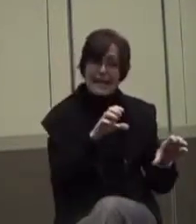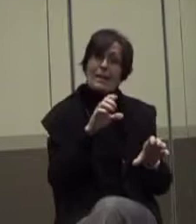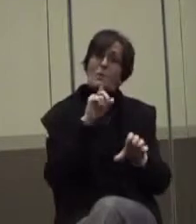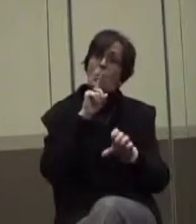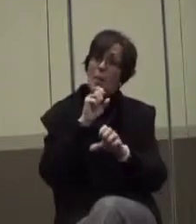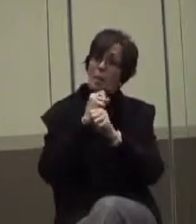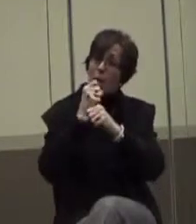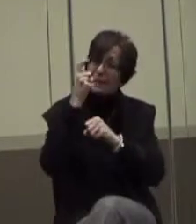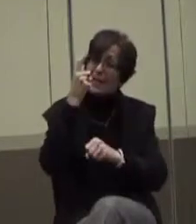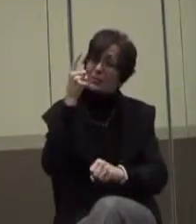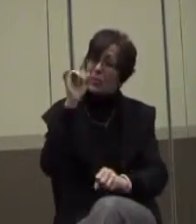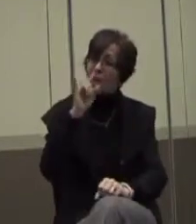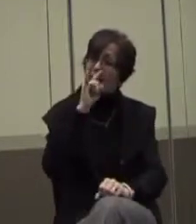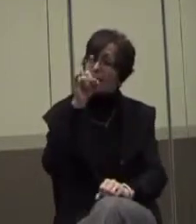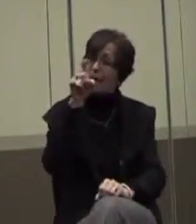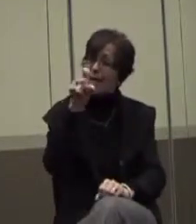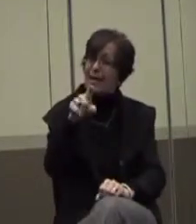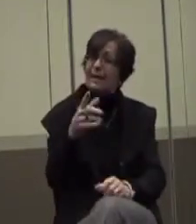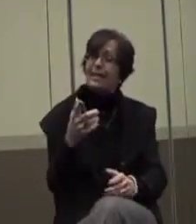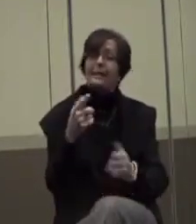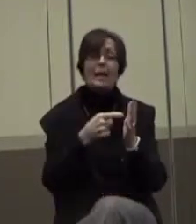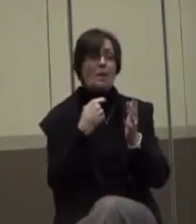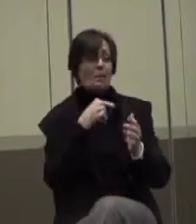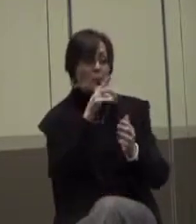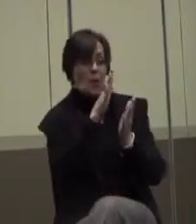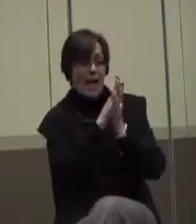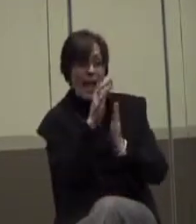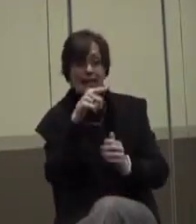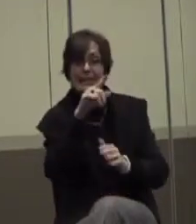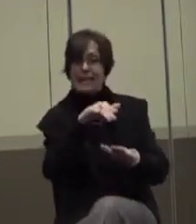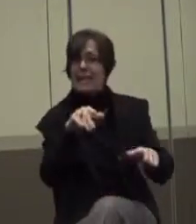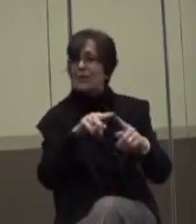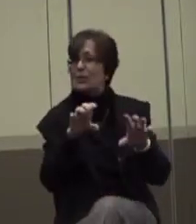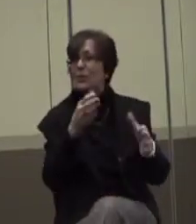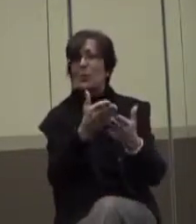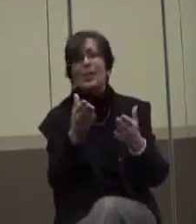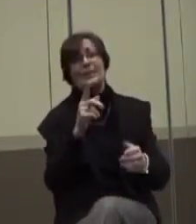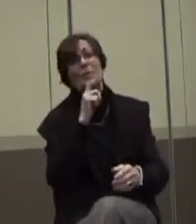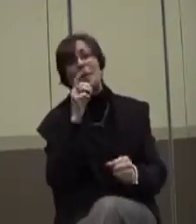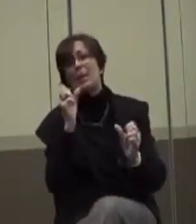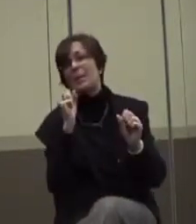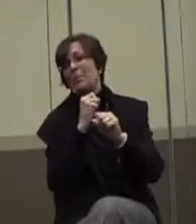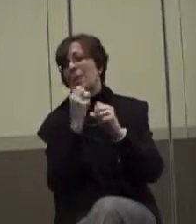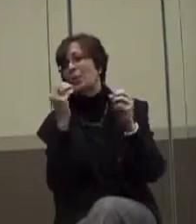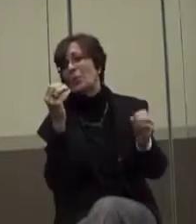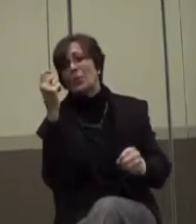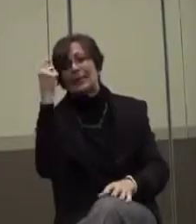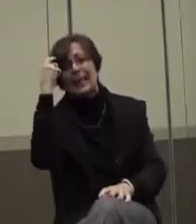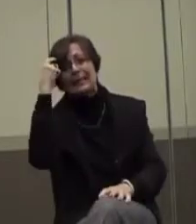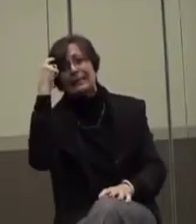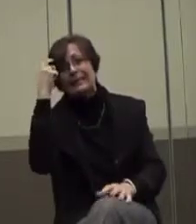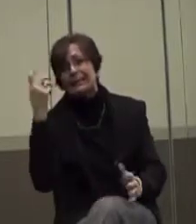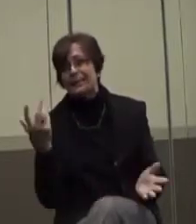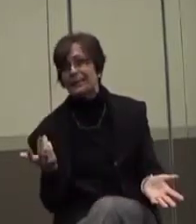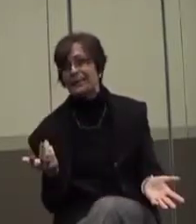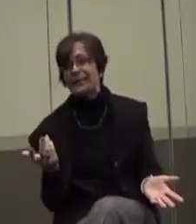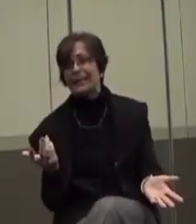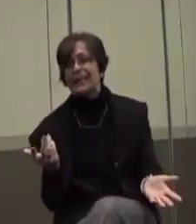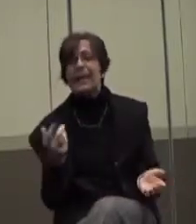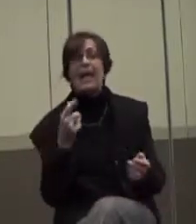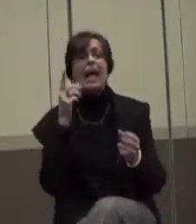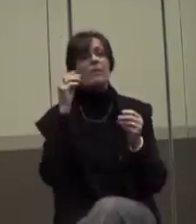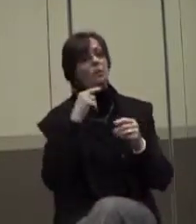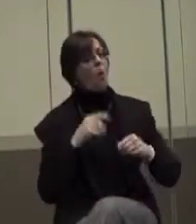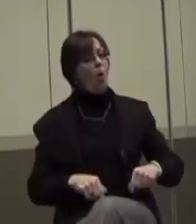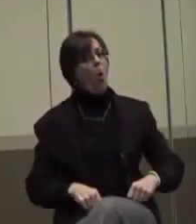kid? Sometimes what we'll find is we're asking kids to do things that really don't make any sense for the kids. And you'll get